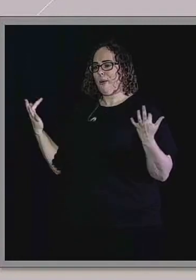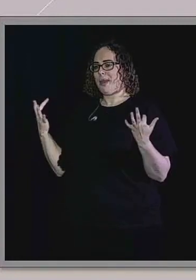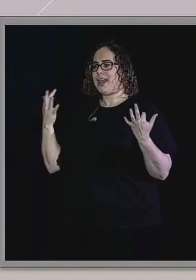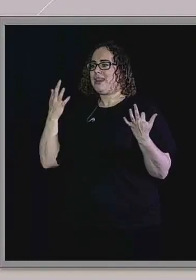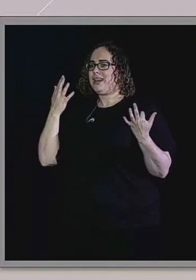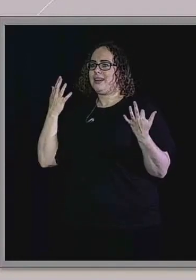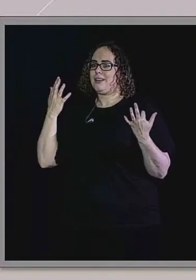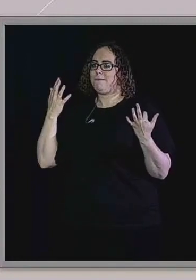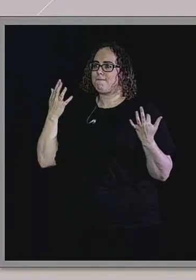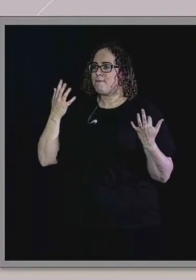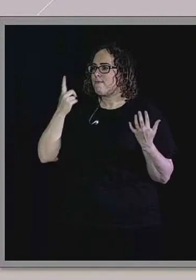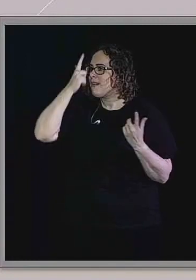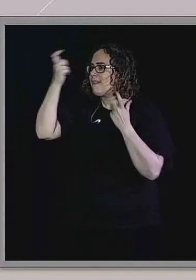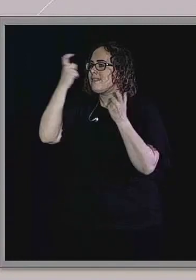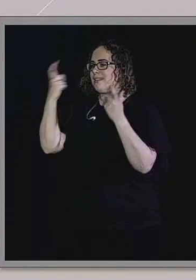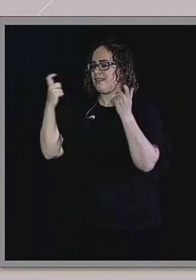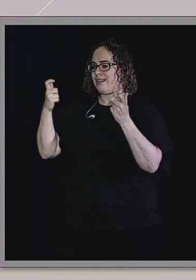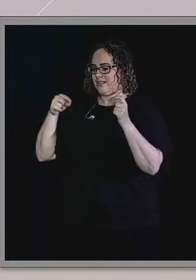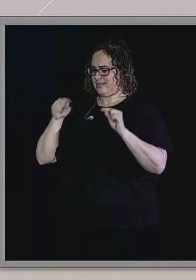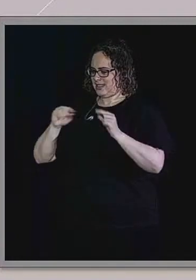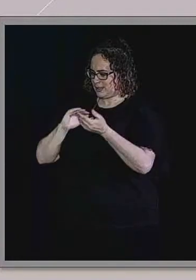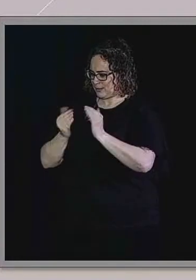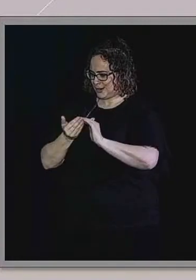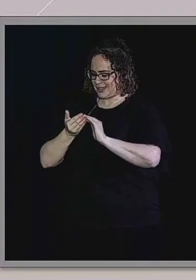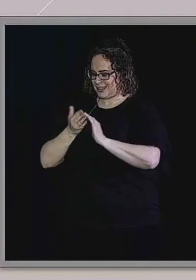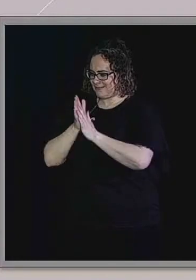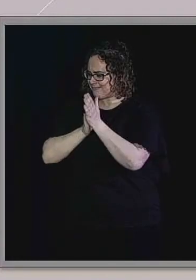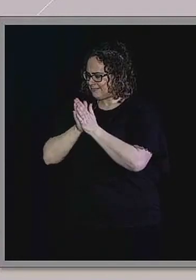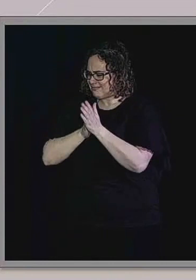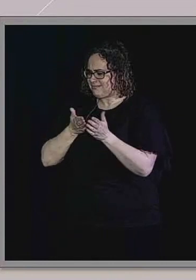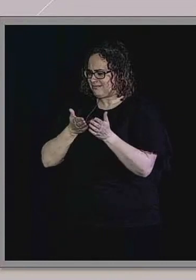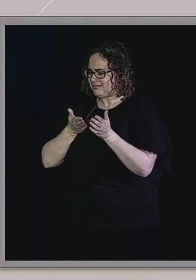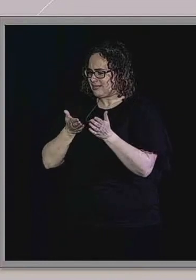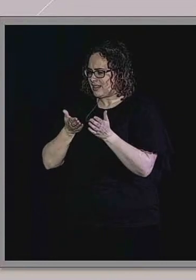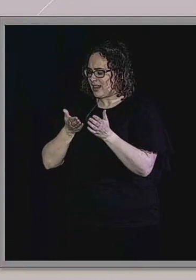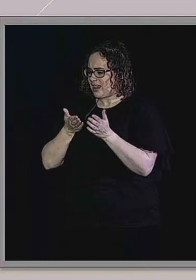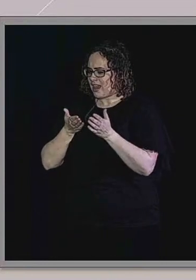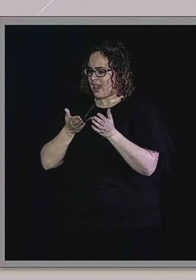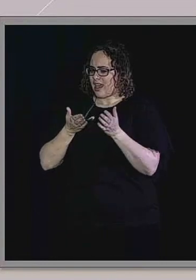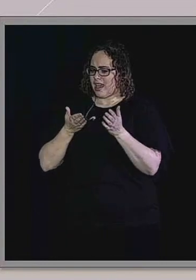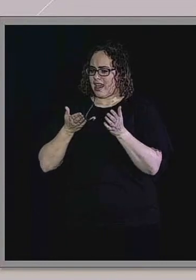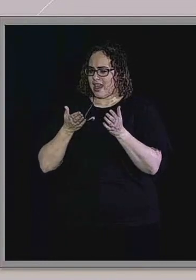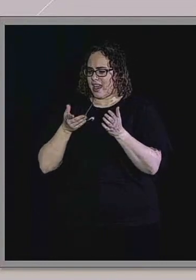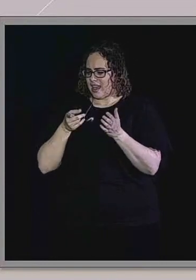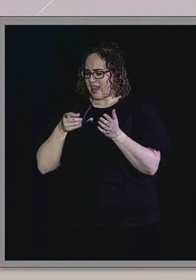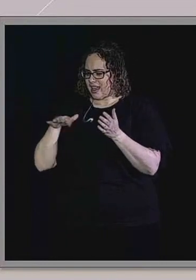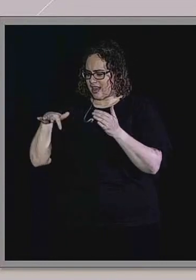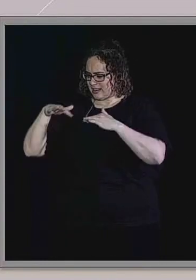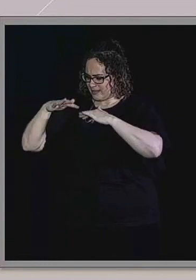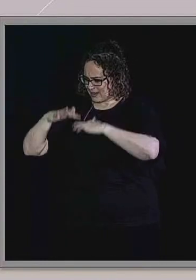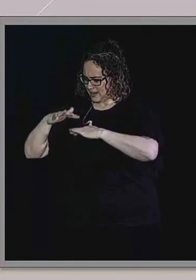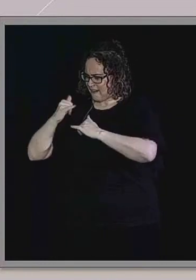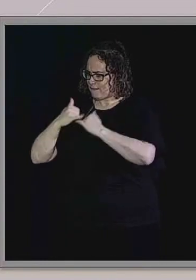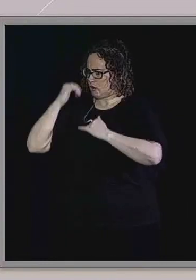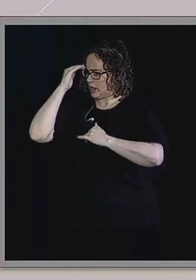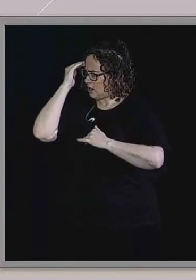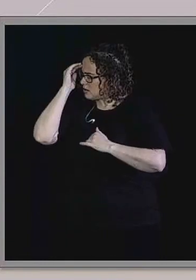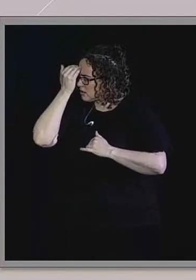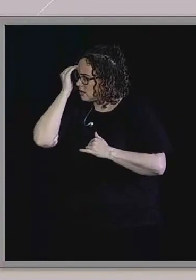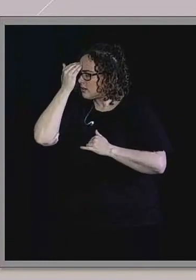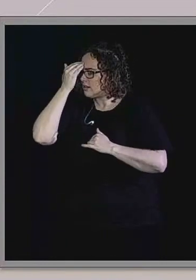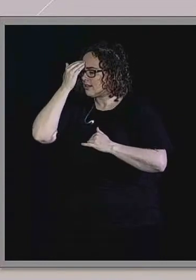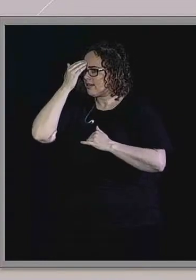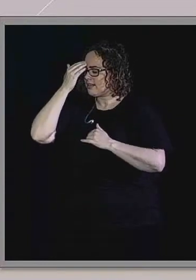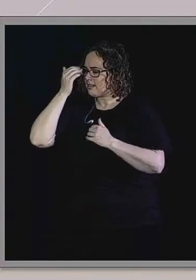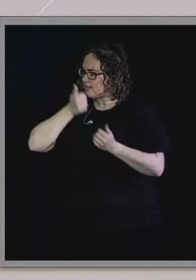possibility that the community is driving this forward and articulating their sovereignty. And the place is strong. The place is resilient. The place is also a